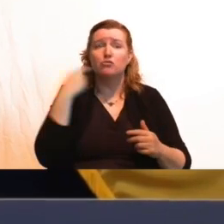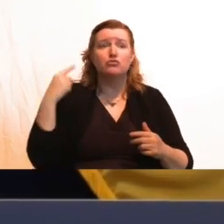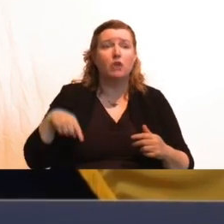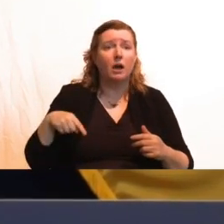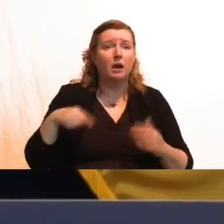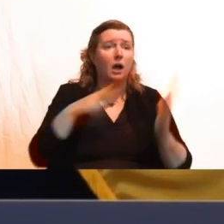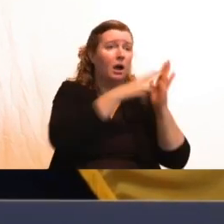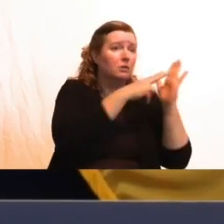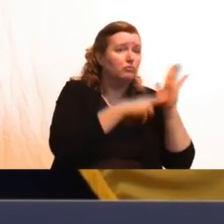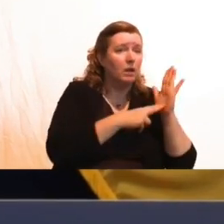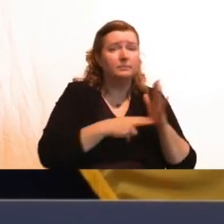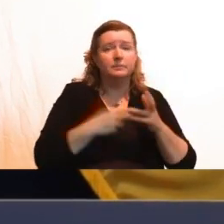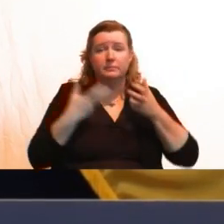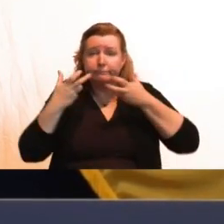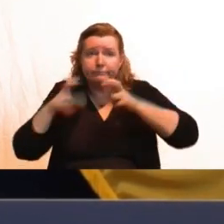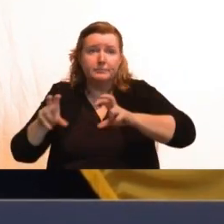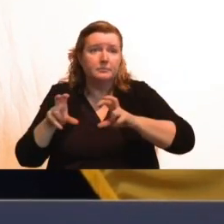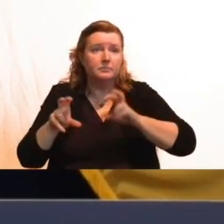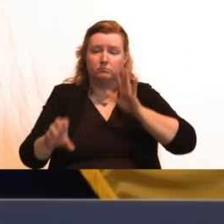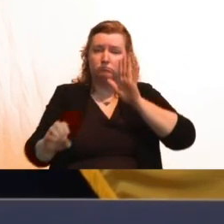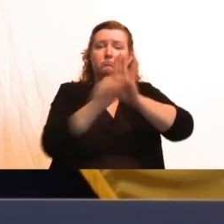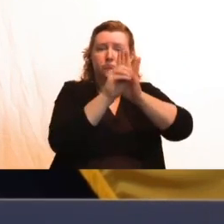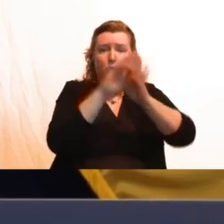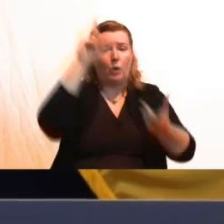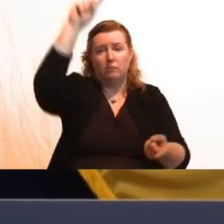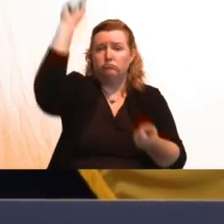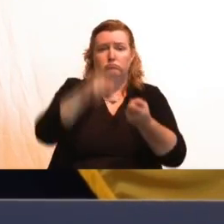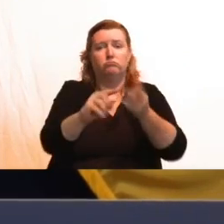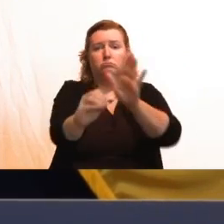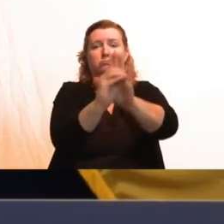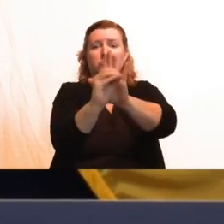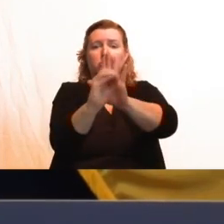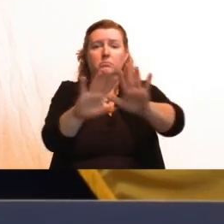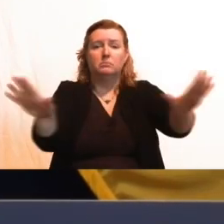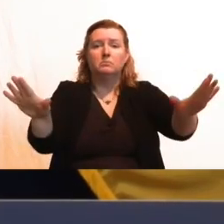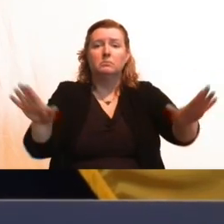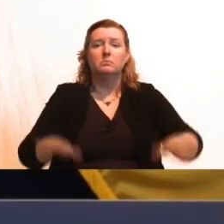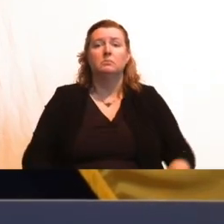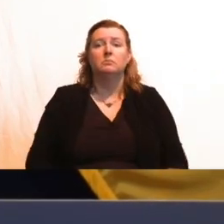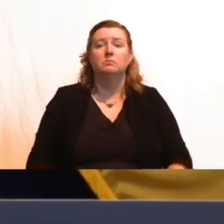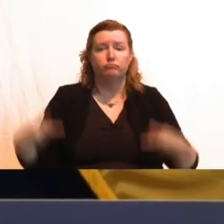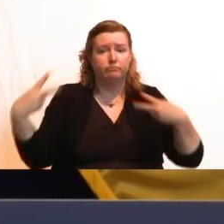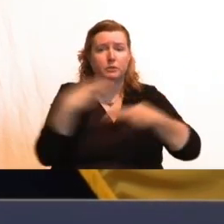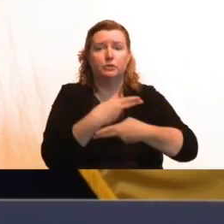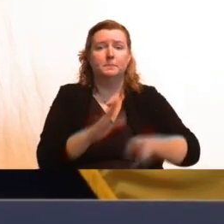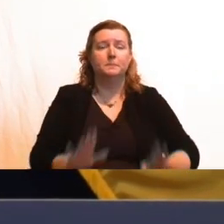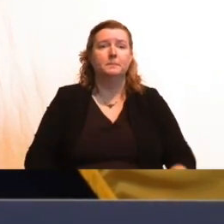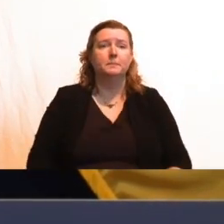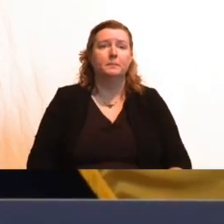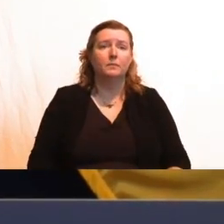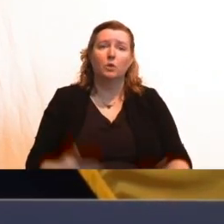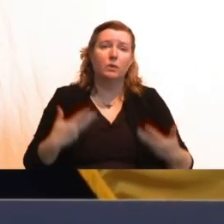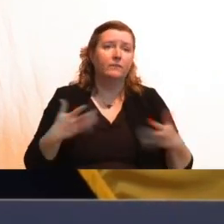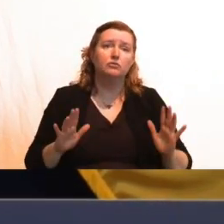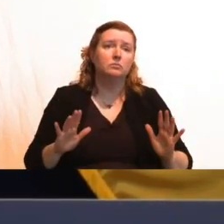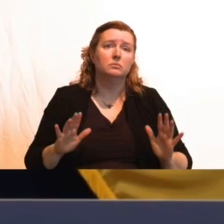We've been back and forth on roles that we can play more broadly. I'm going to be at a big Ukrainian community center